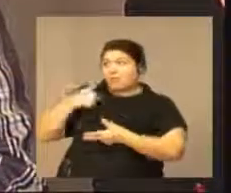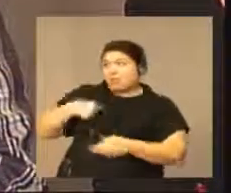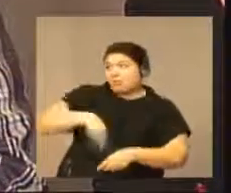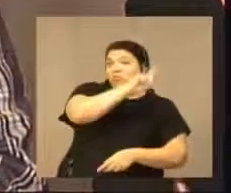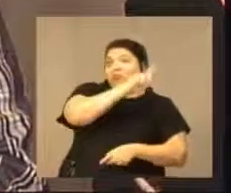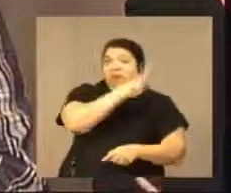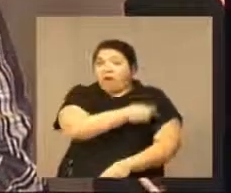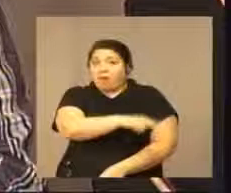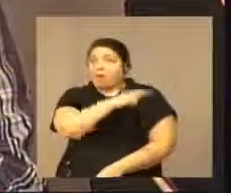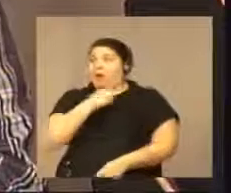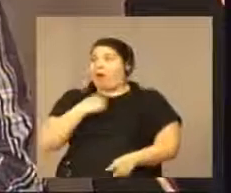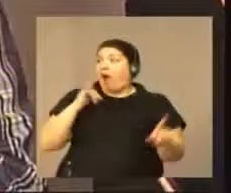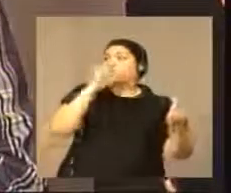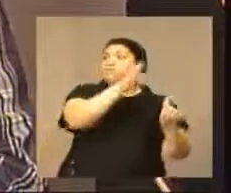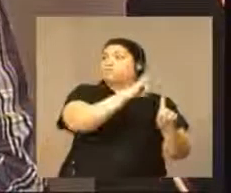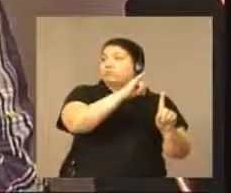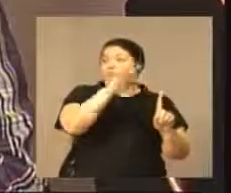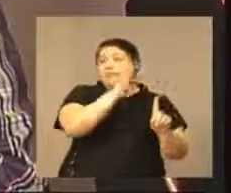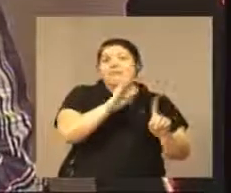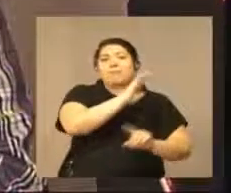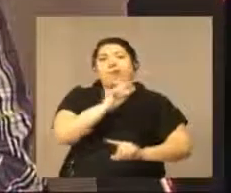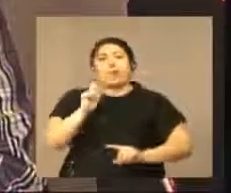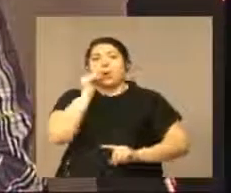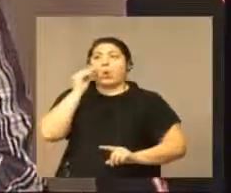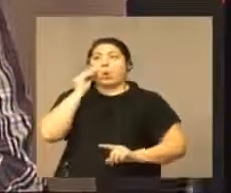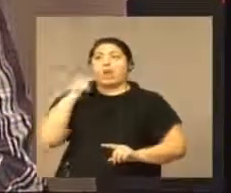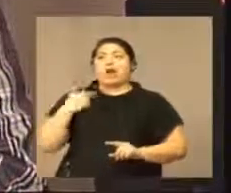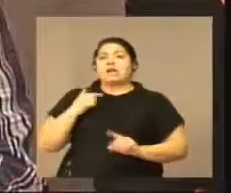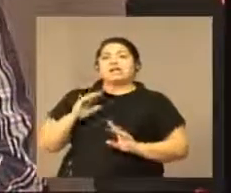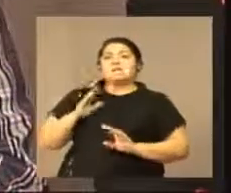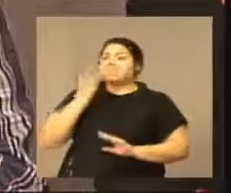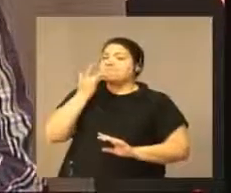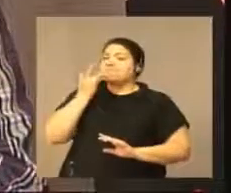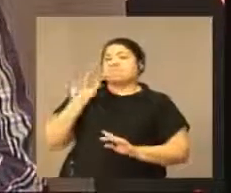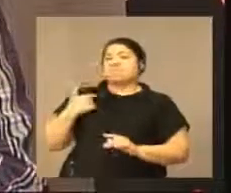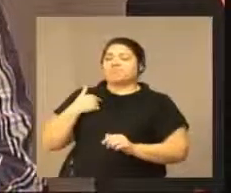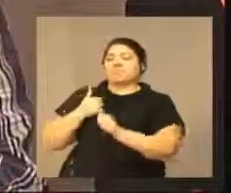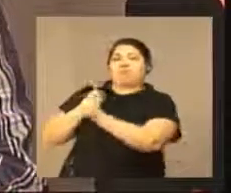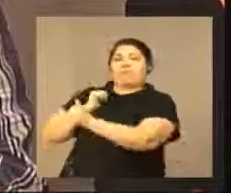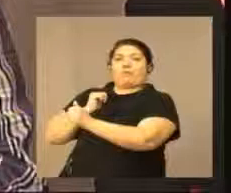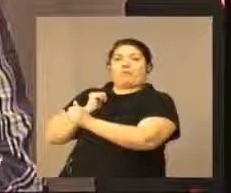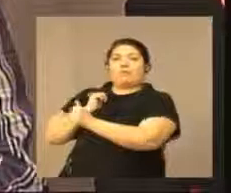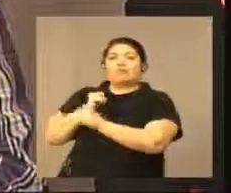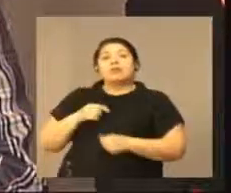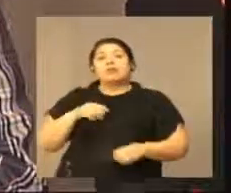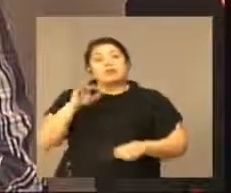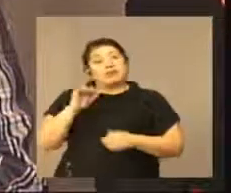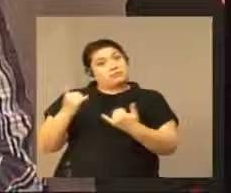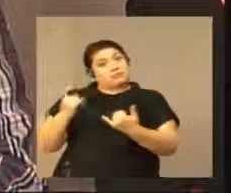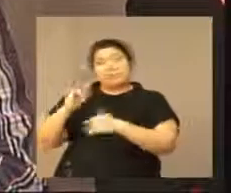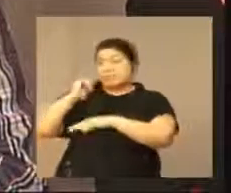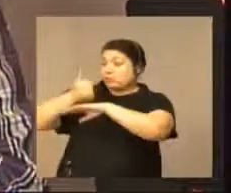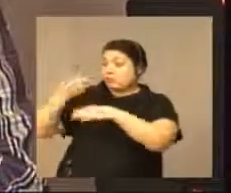and never return. We see this engagement of accessibility legislation as an opportunity